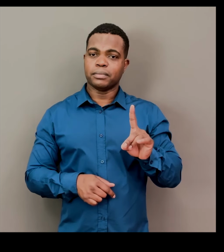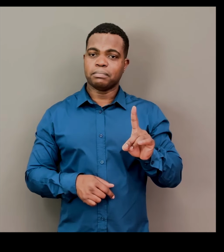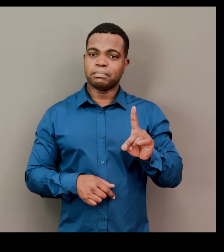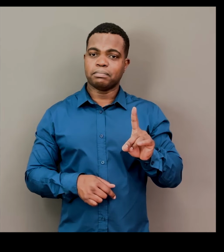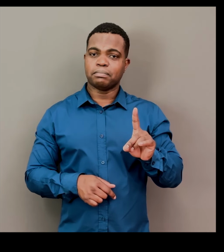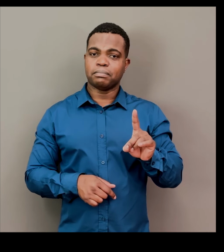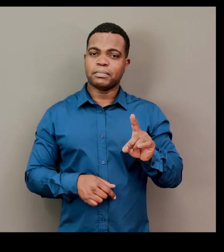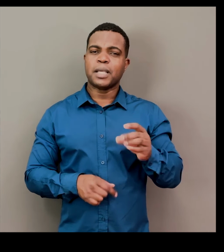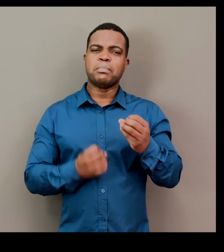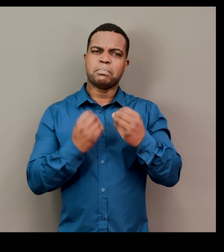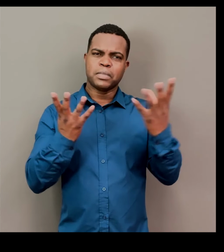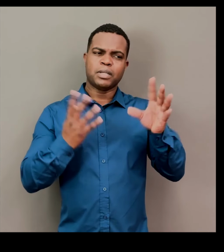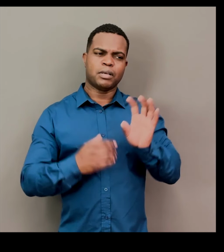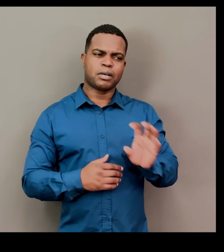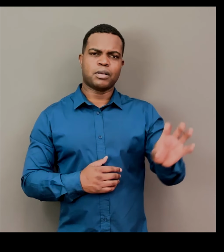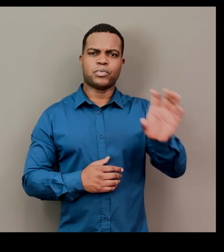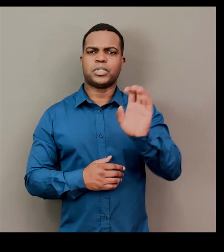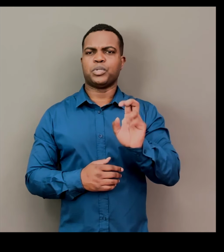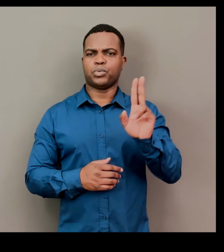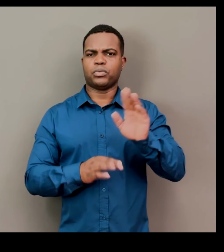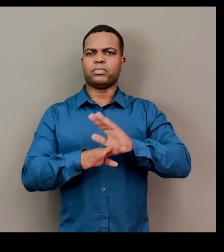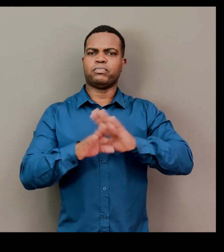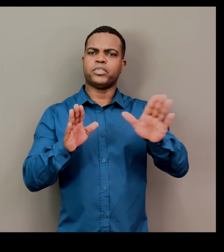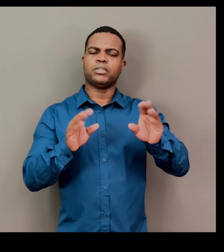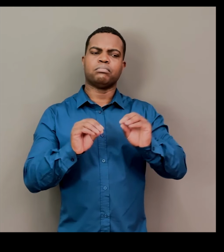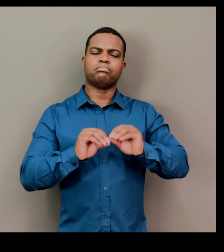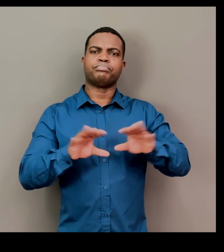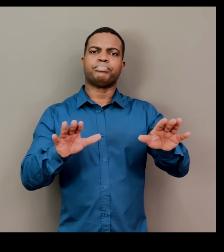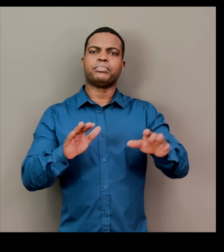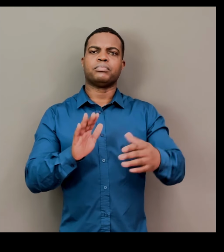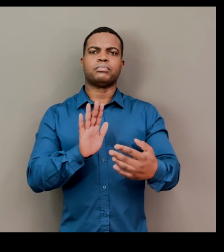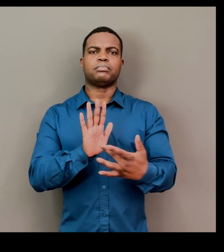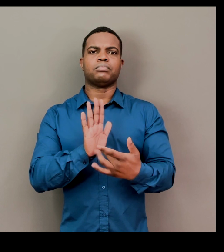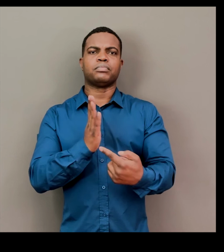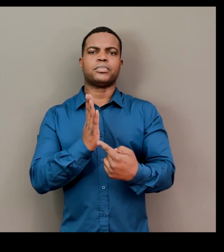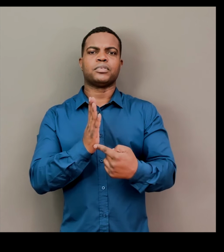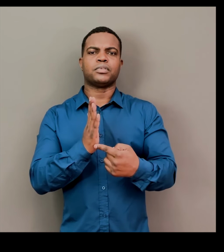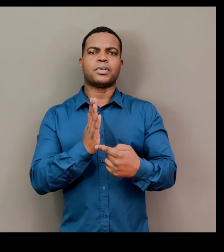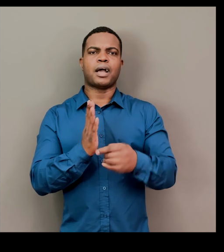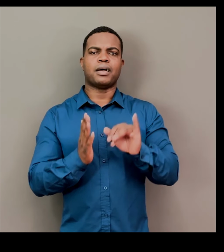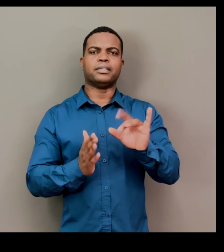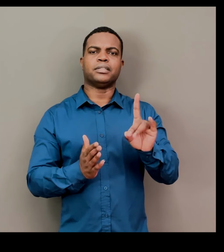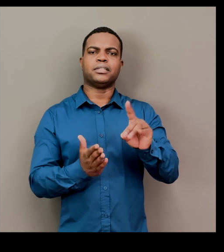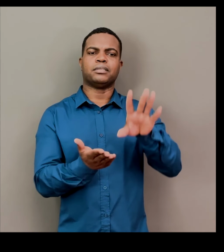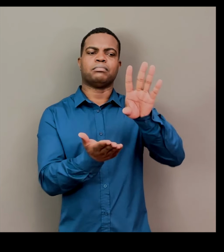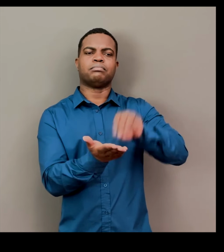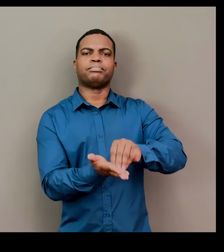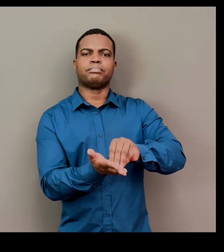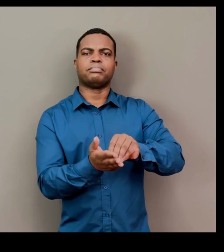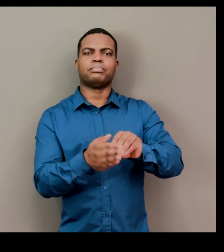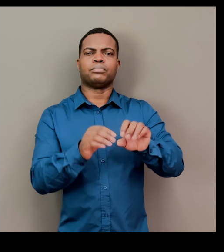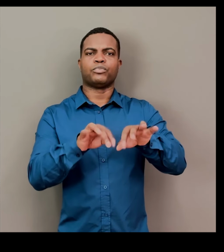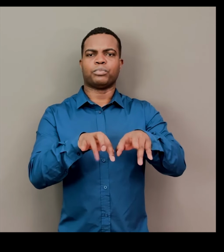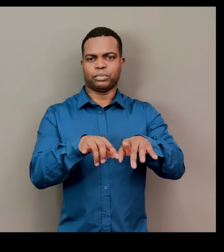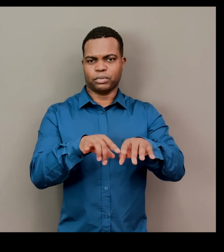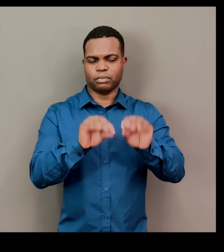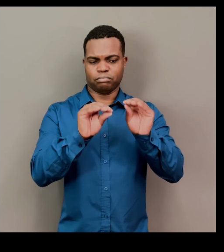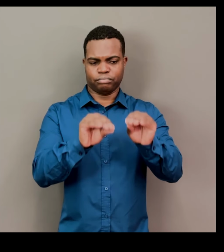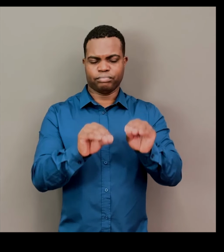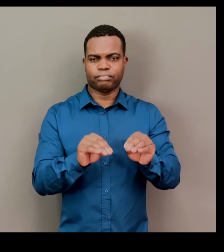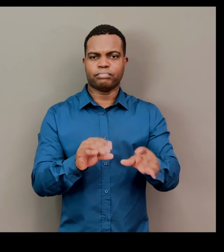countries have instituted national digital identity systems that provide digital identities